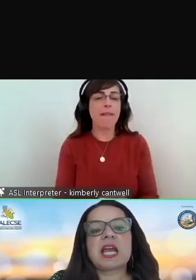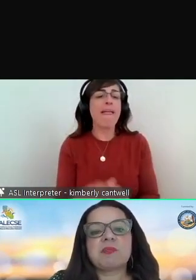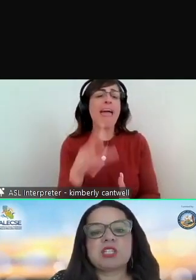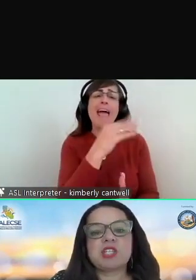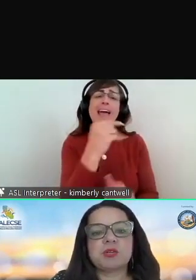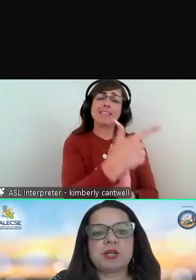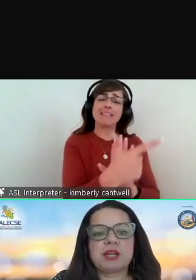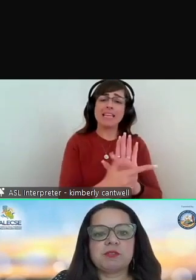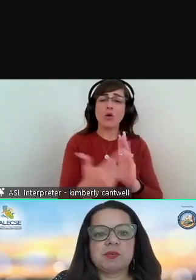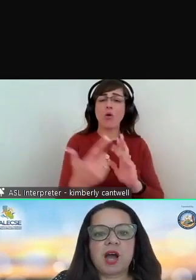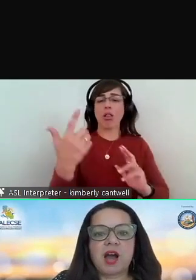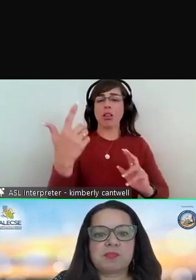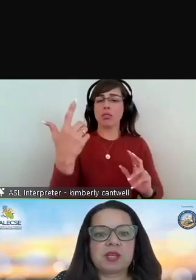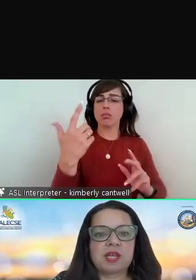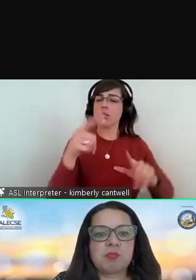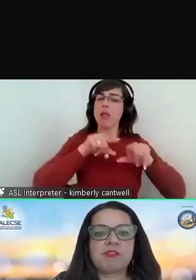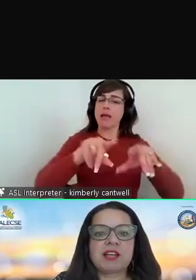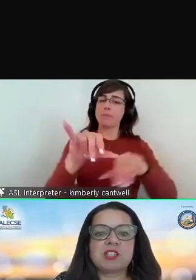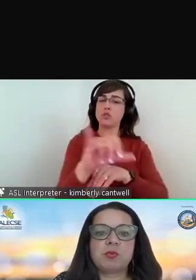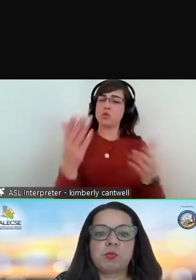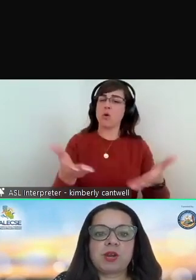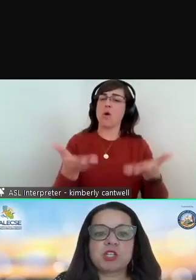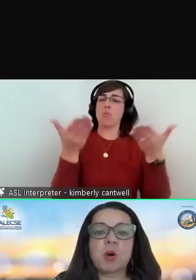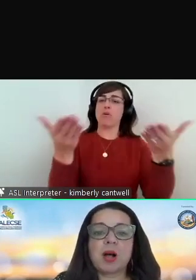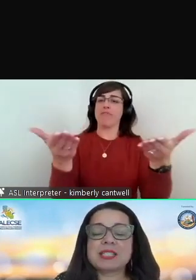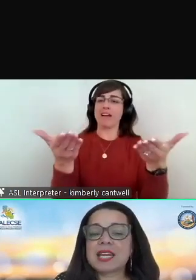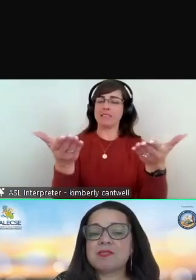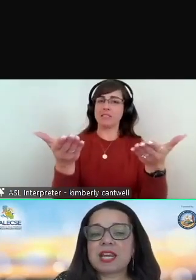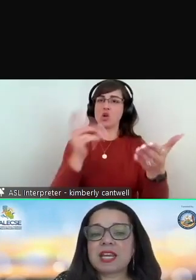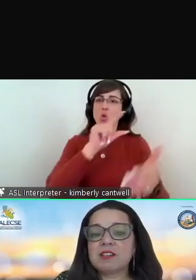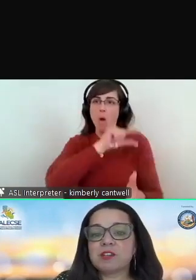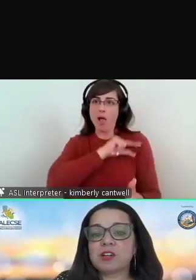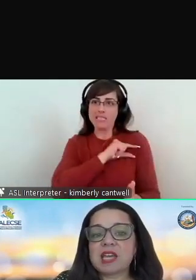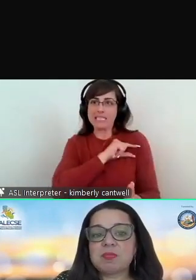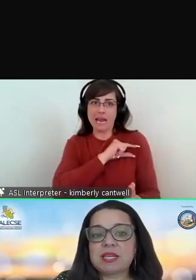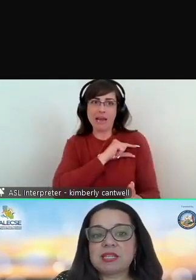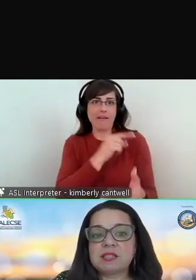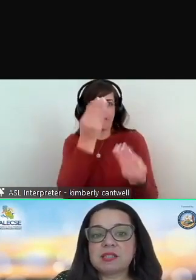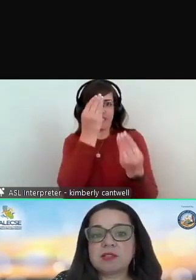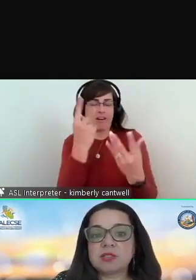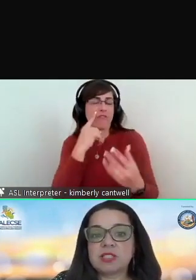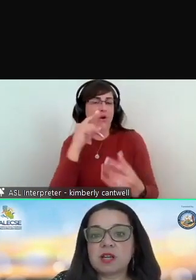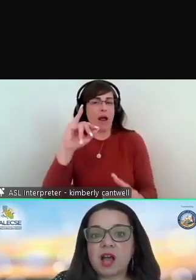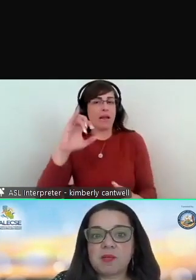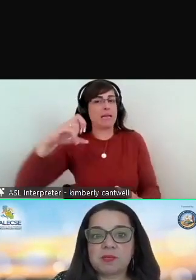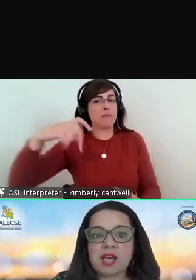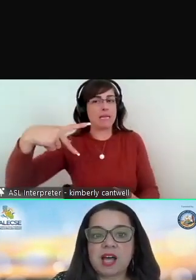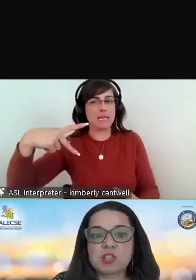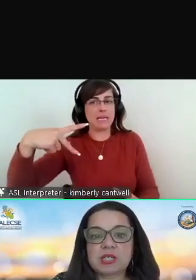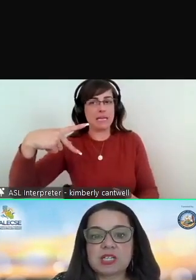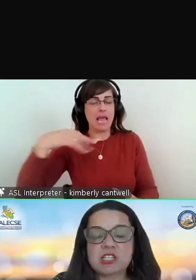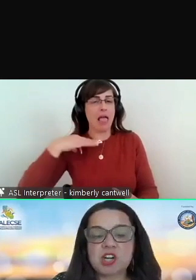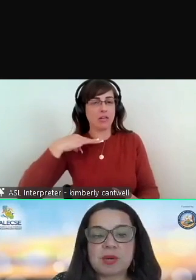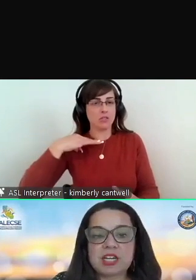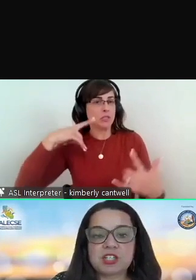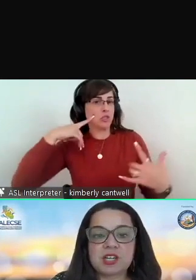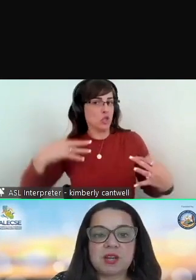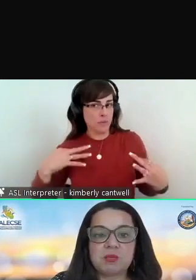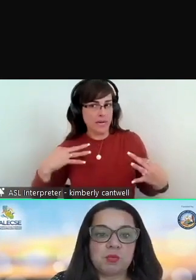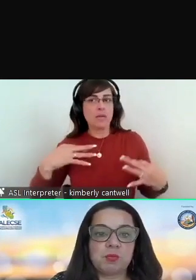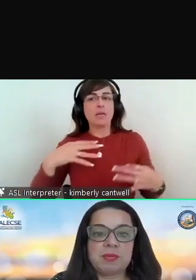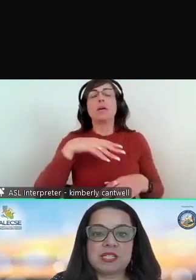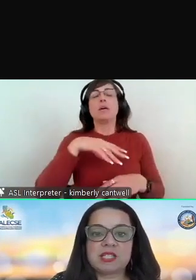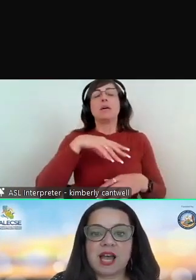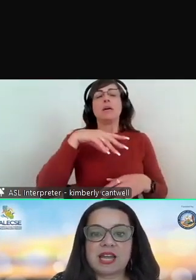legal alignment to it. It provides rich qualitative data for IEP eligibility determination.